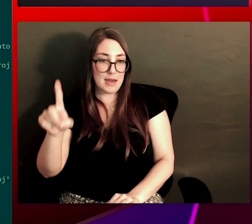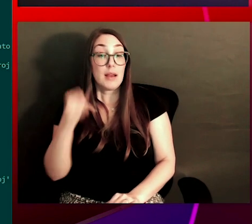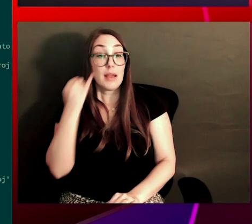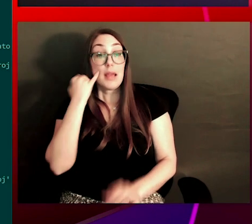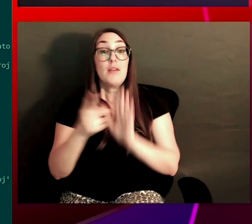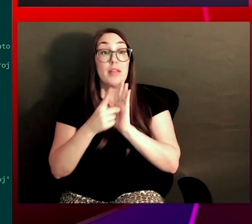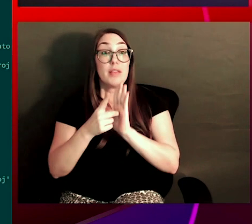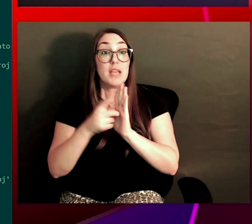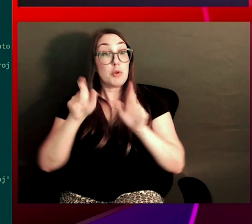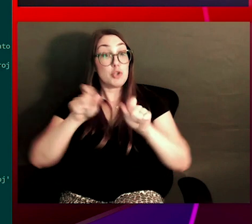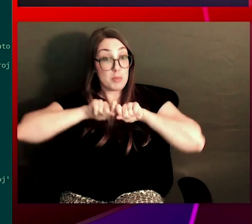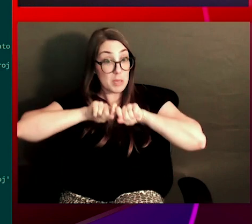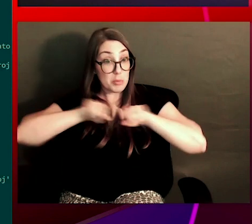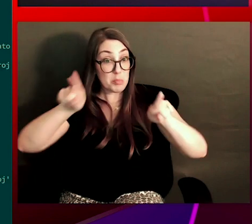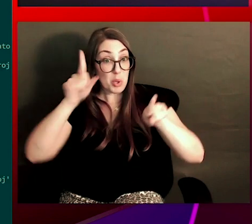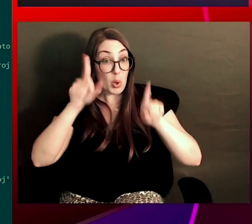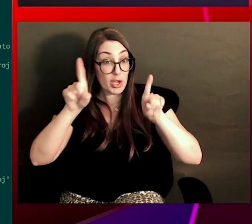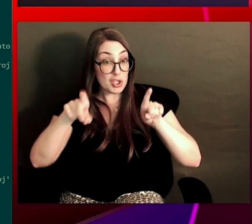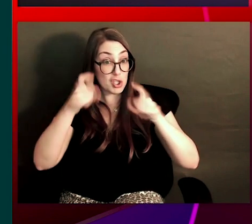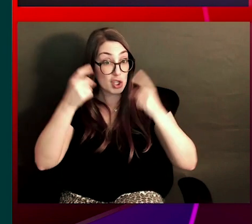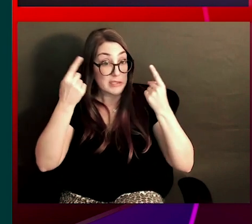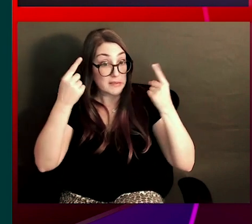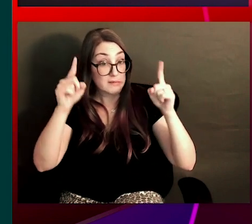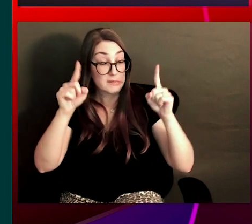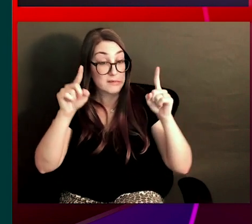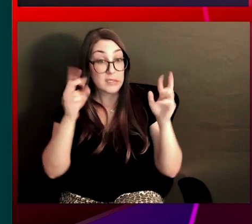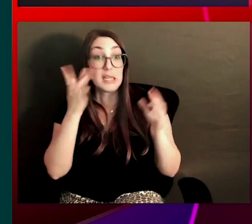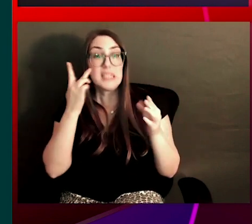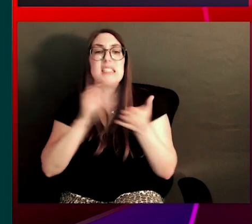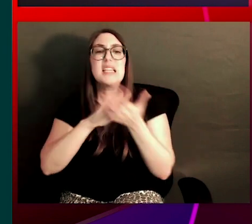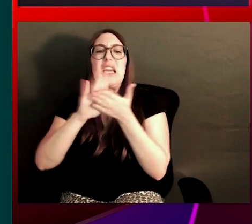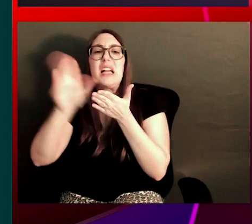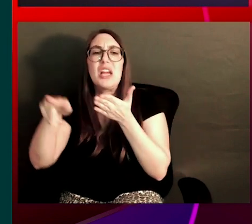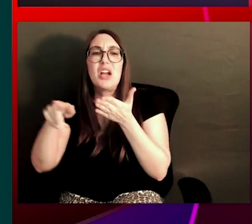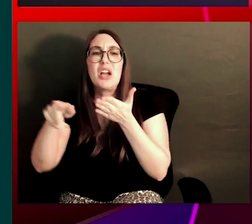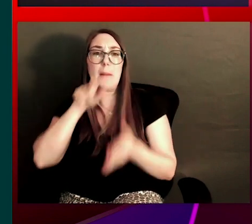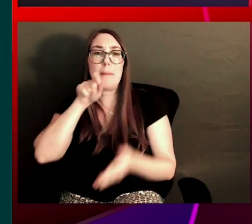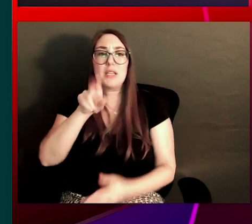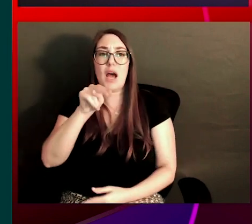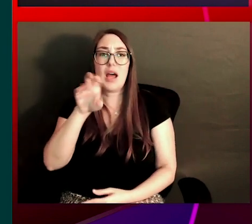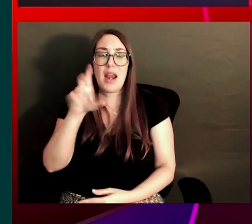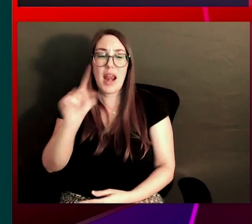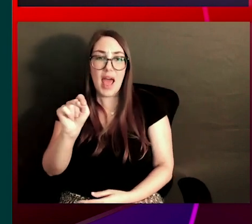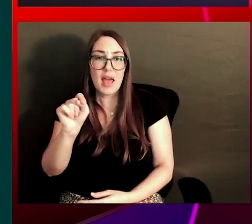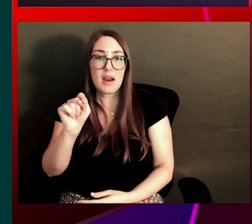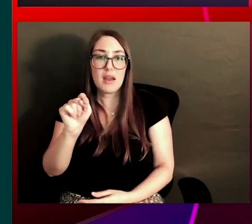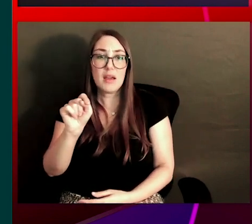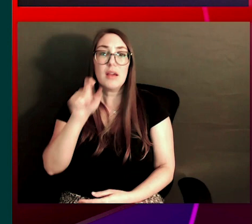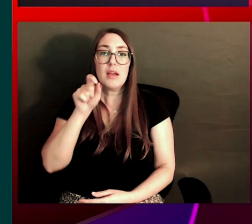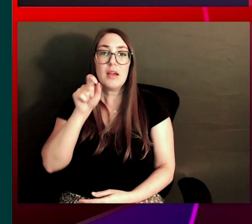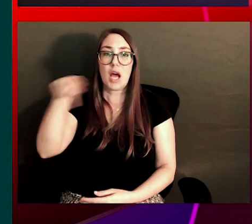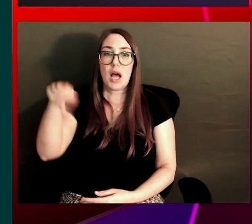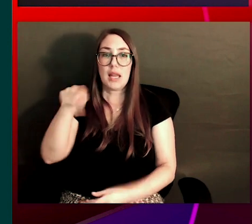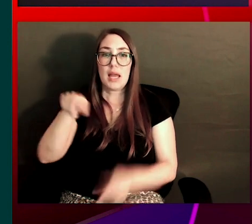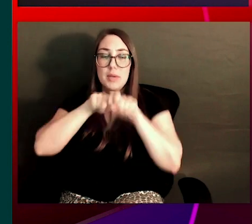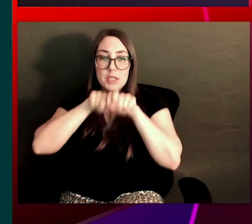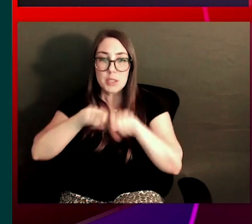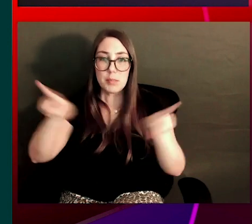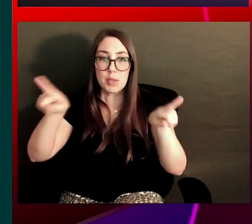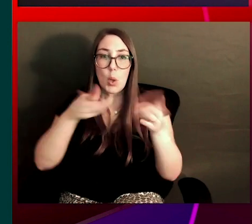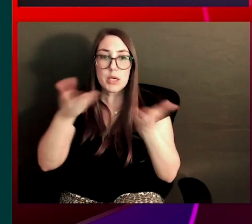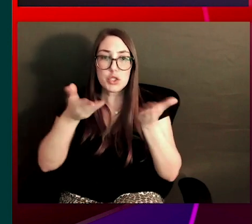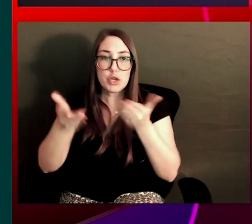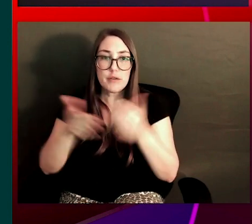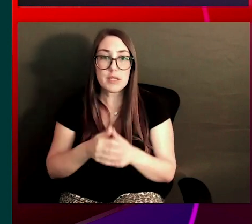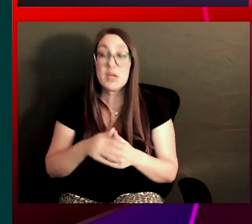this. Okay. So we're going to, let's just clear this out for a moment and do .NET Lambda deploy serverless. So we talked about this yesterday too,